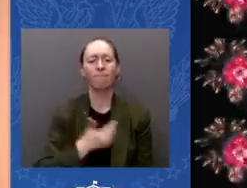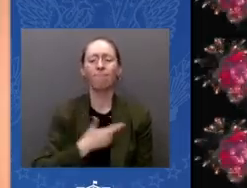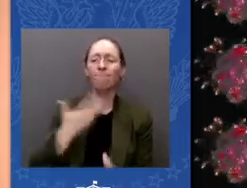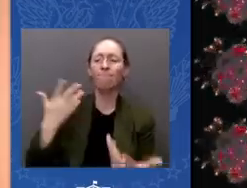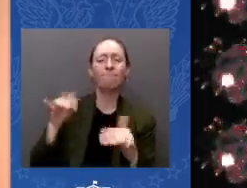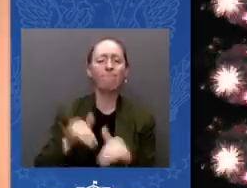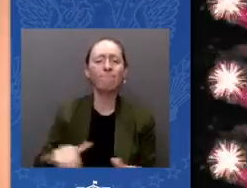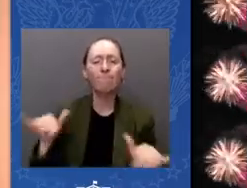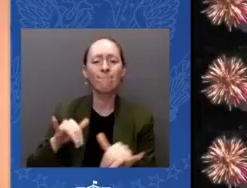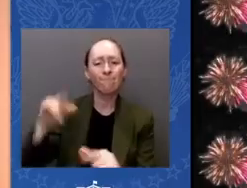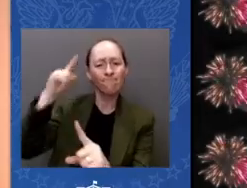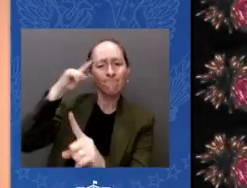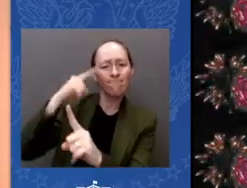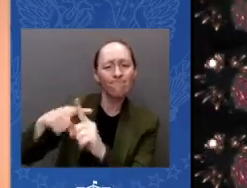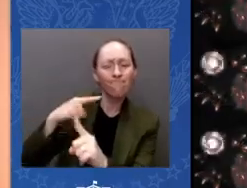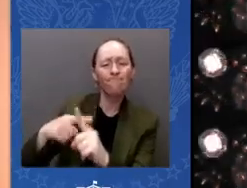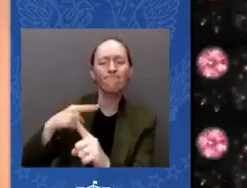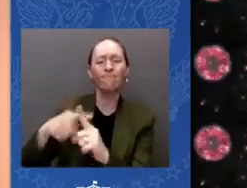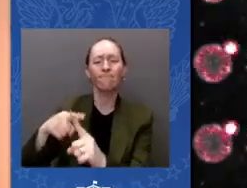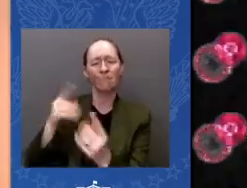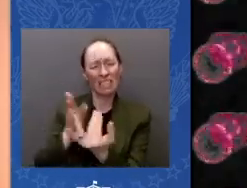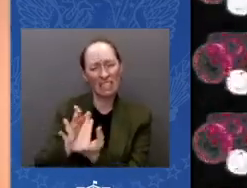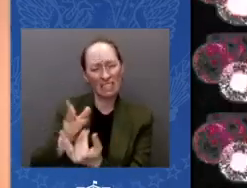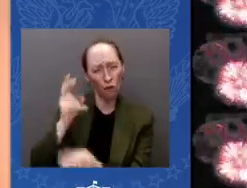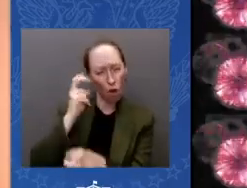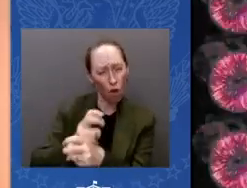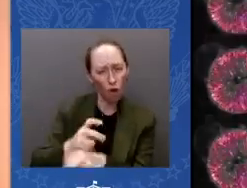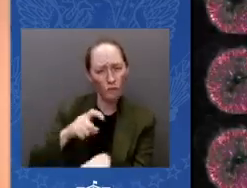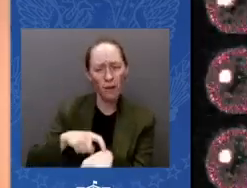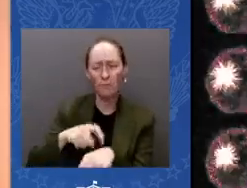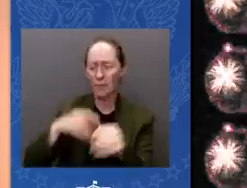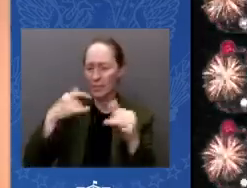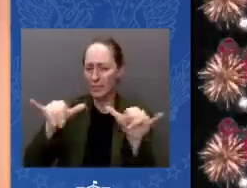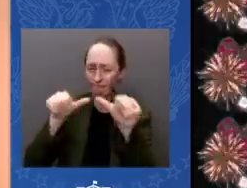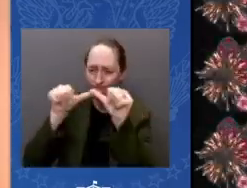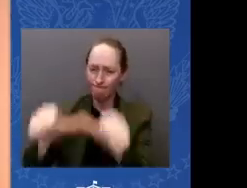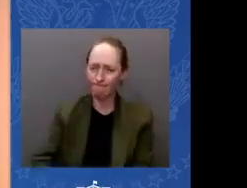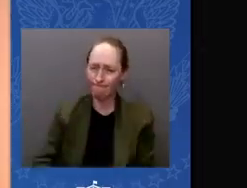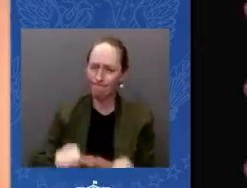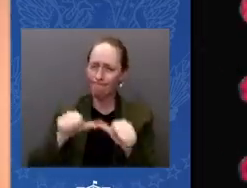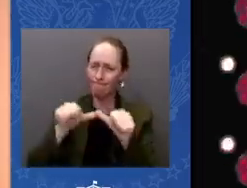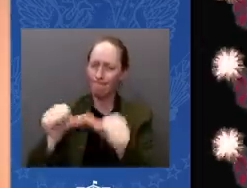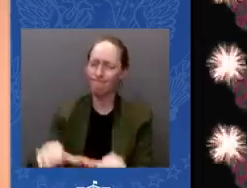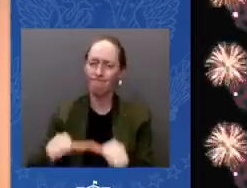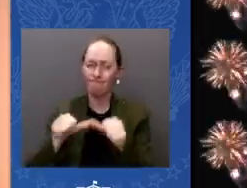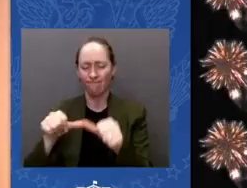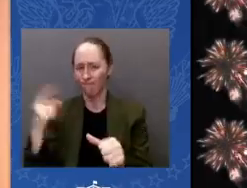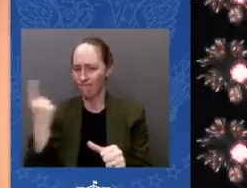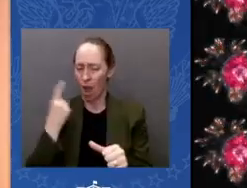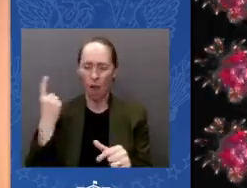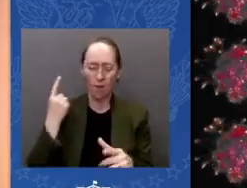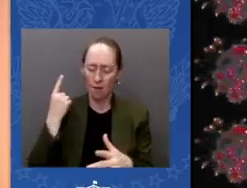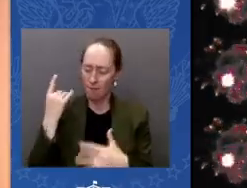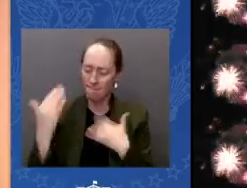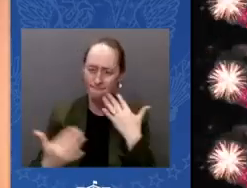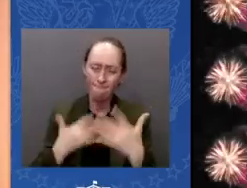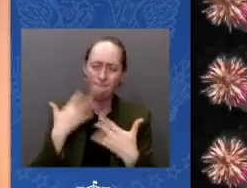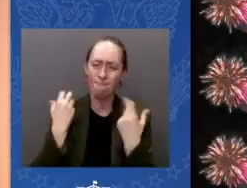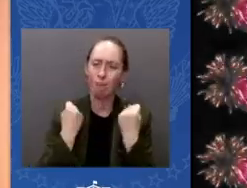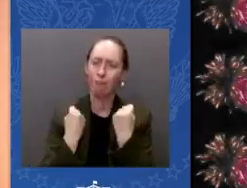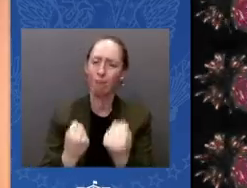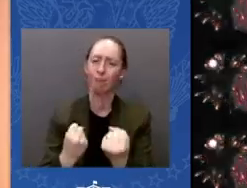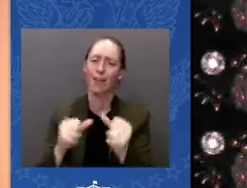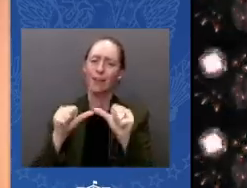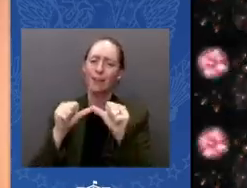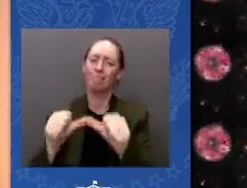really deep when it's needed. Truth and knowledge that overcomes falsehood and ignorance. And empathy and a willingness